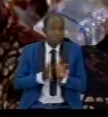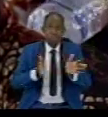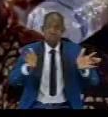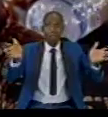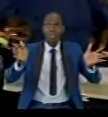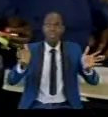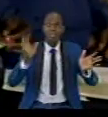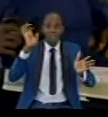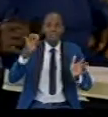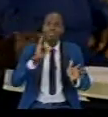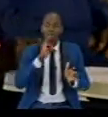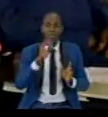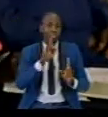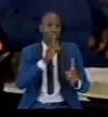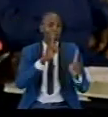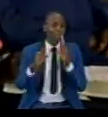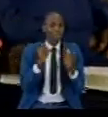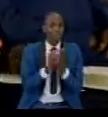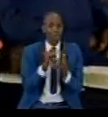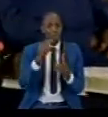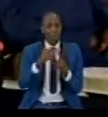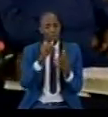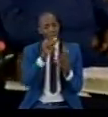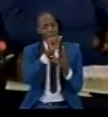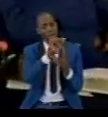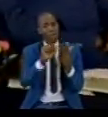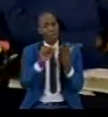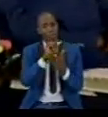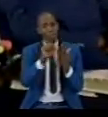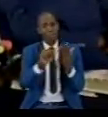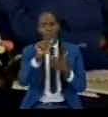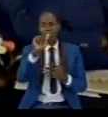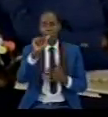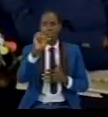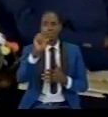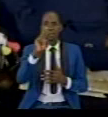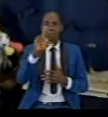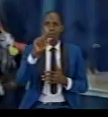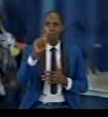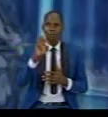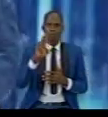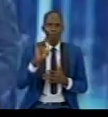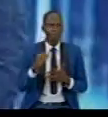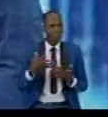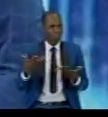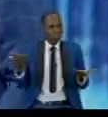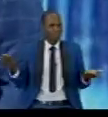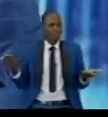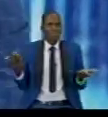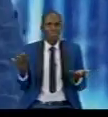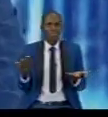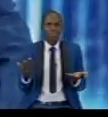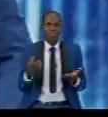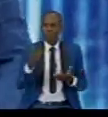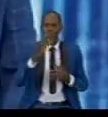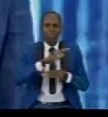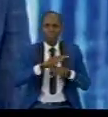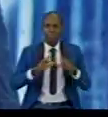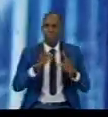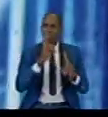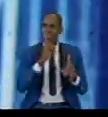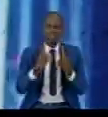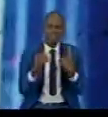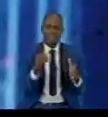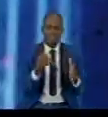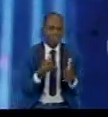that word adultery civilized me don't do that they don't mention adultery